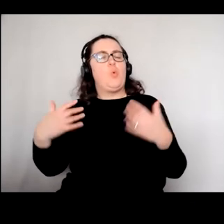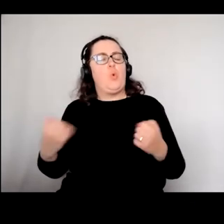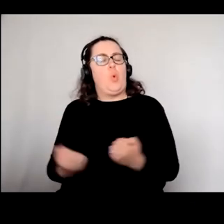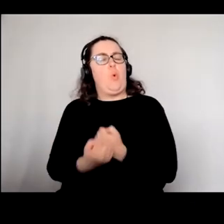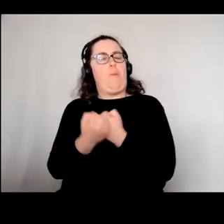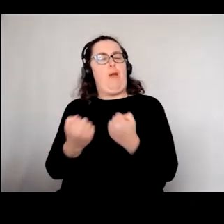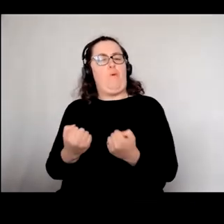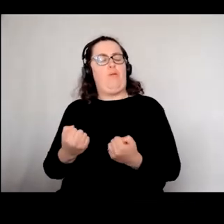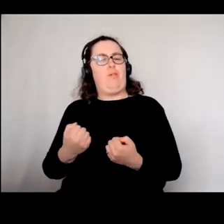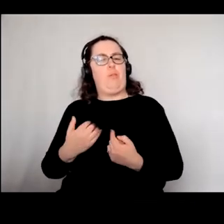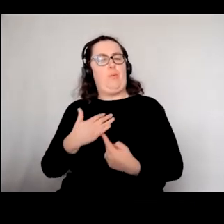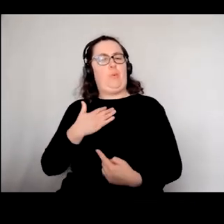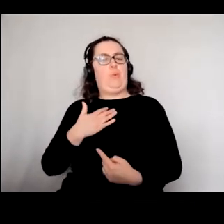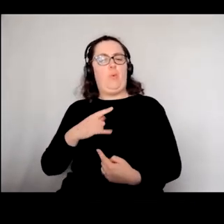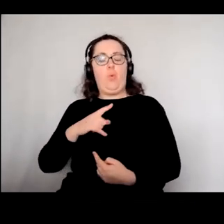really